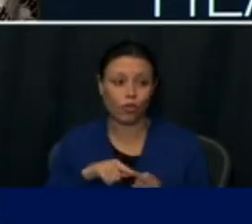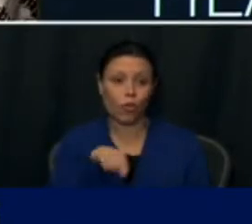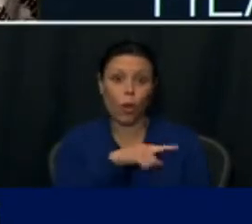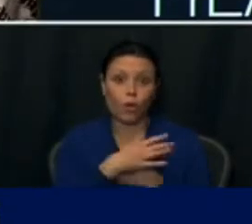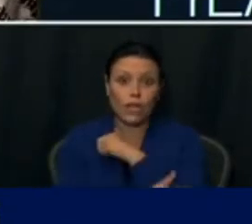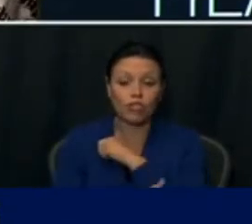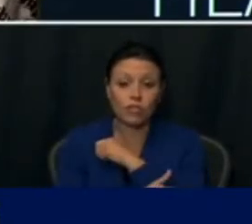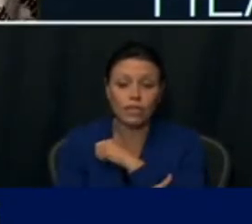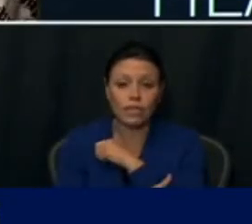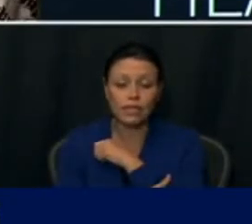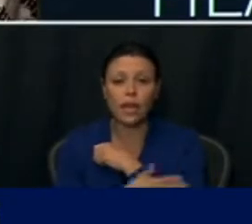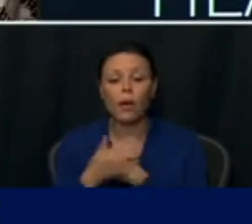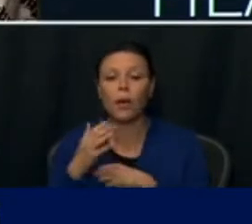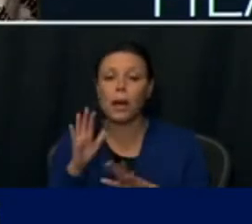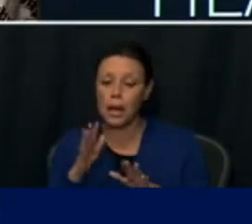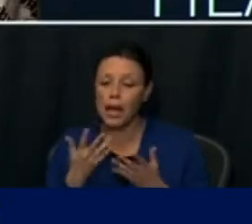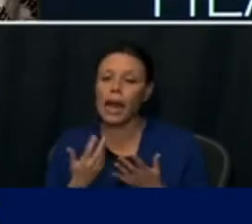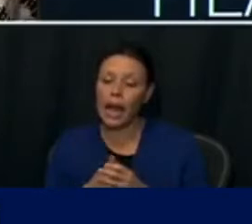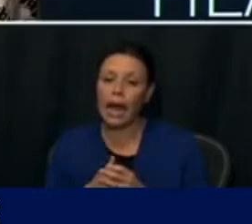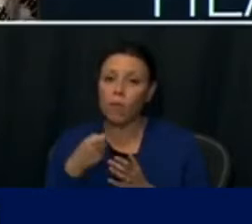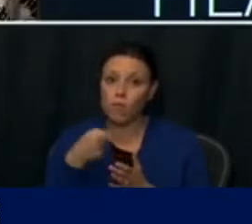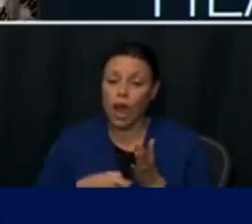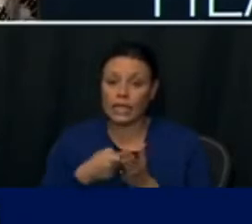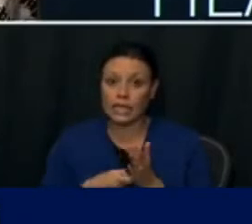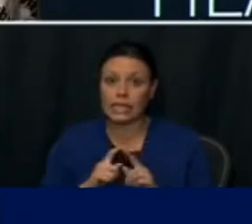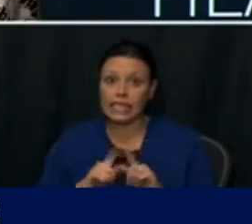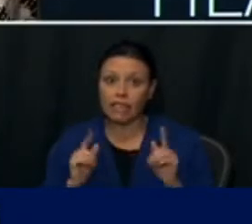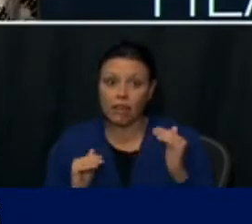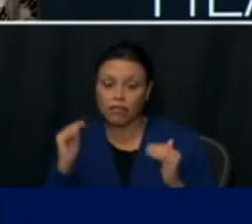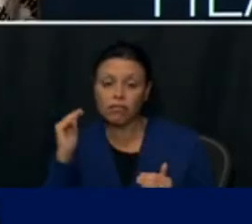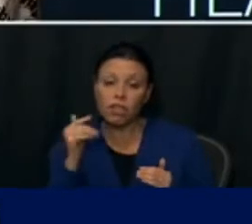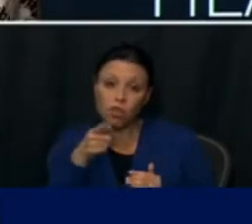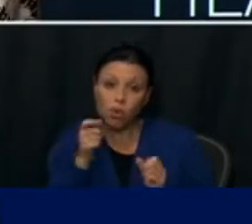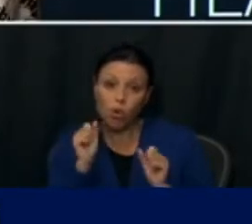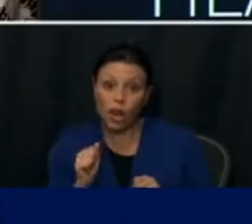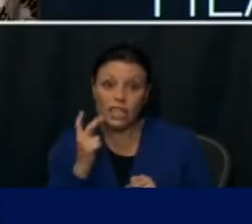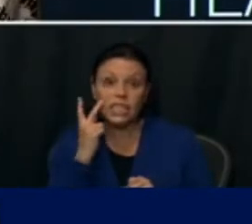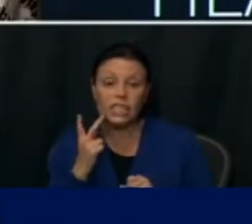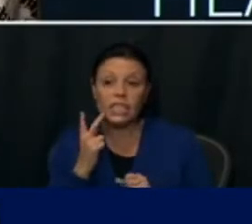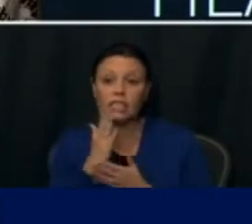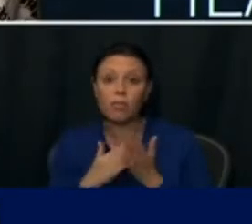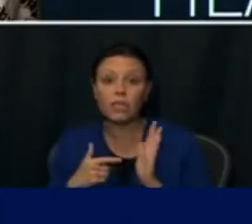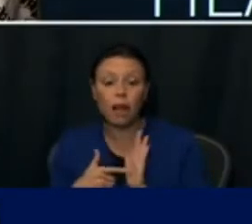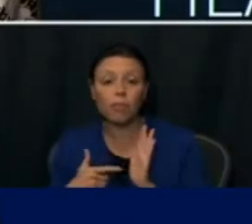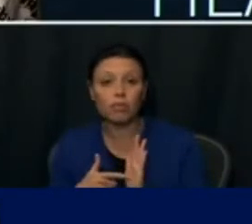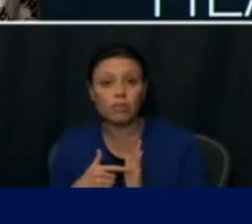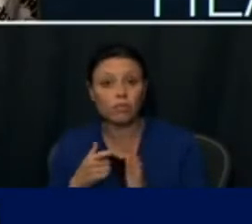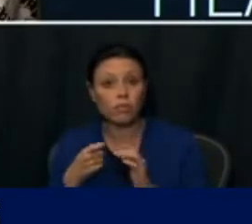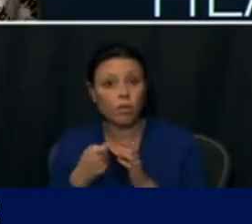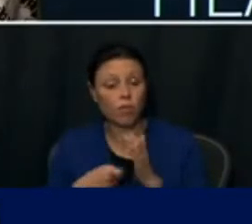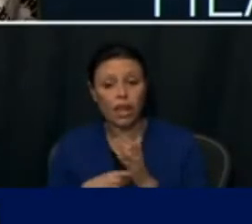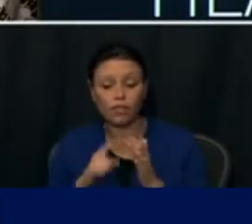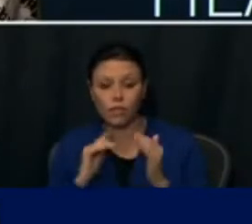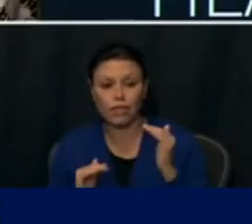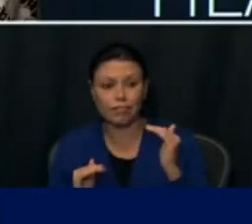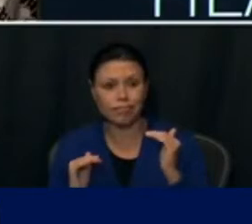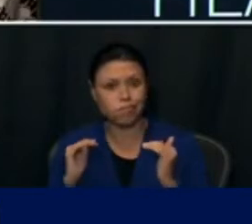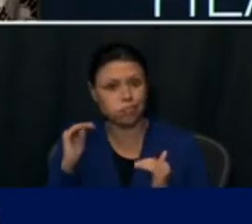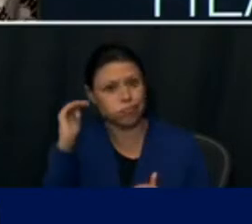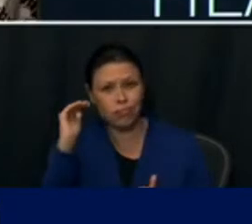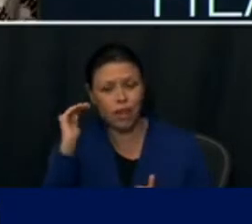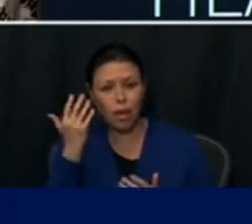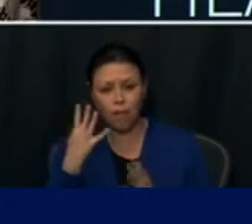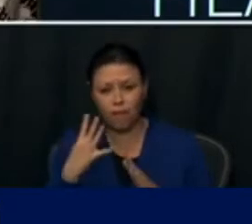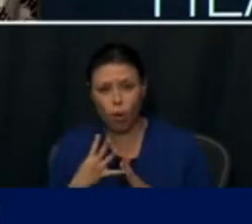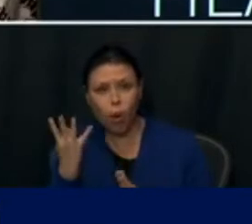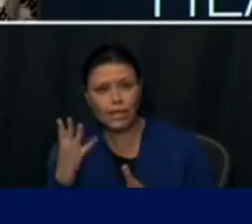country and when I say the price is different you can see some examples where the price is beyond anything